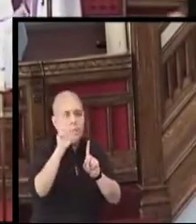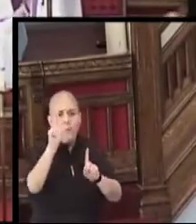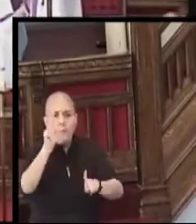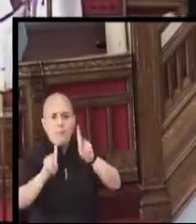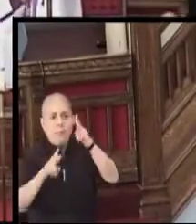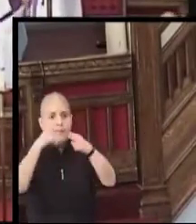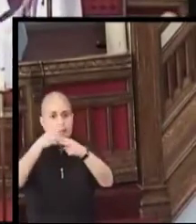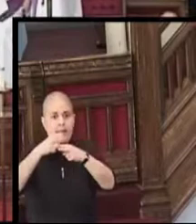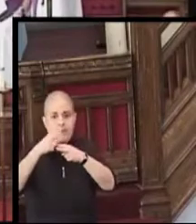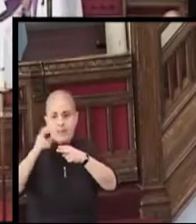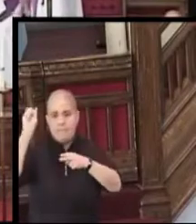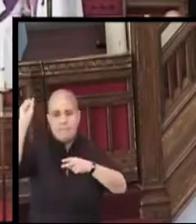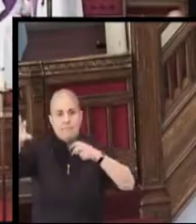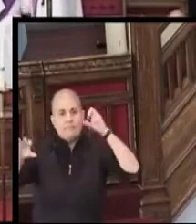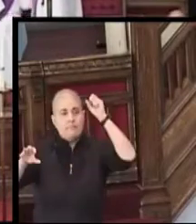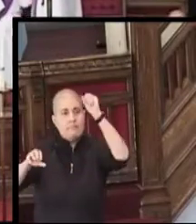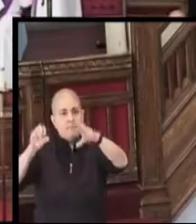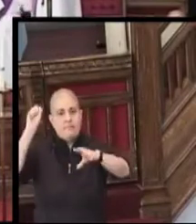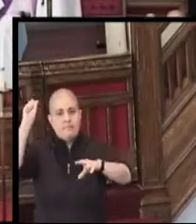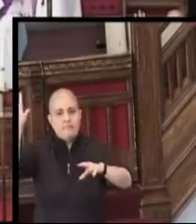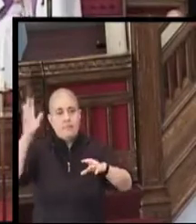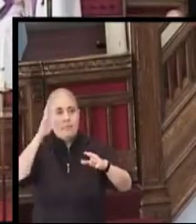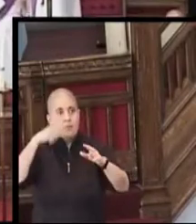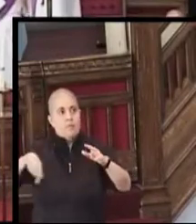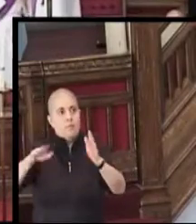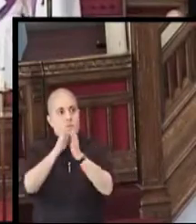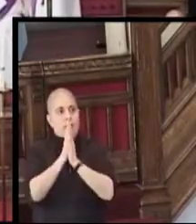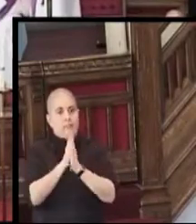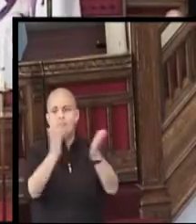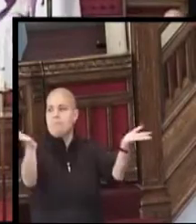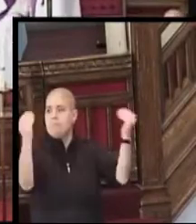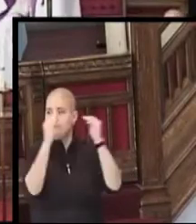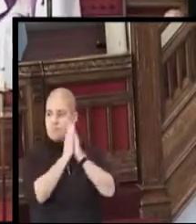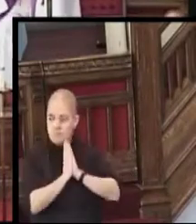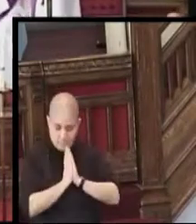as prayer requests out aloud. Let us pray.